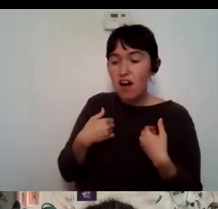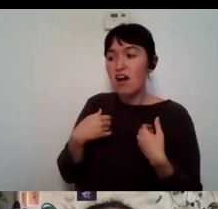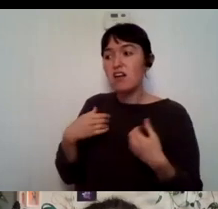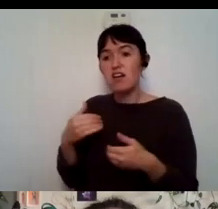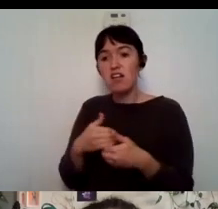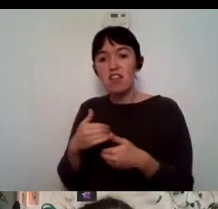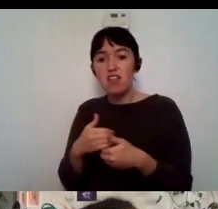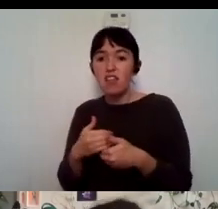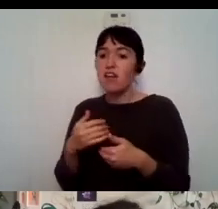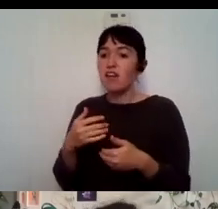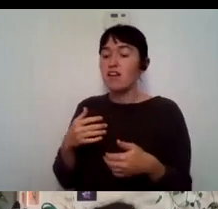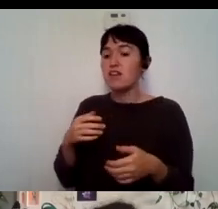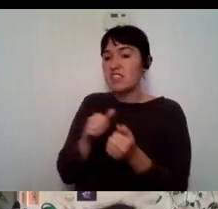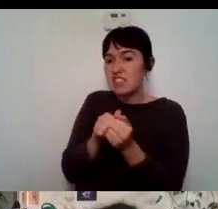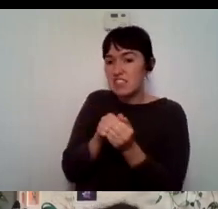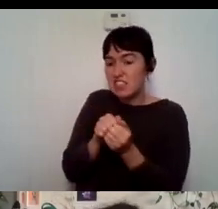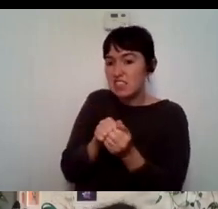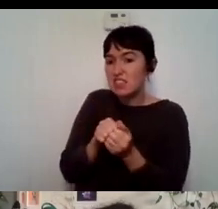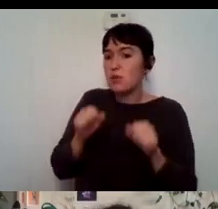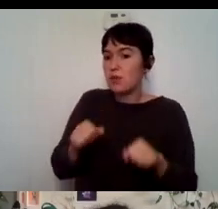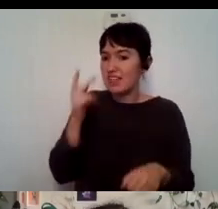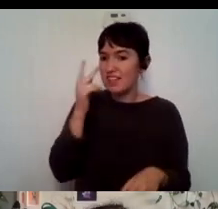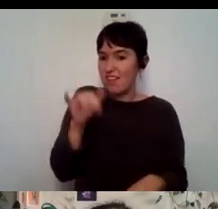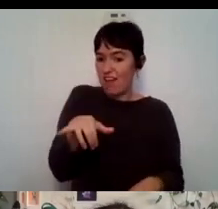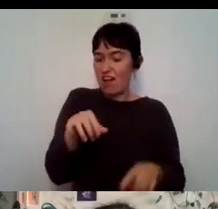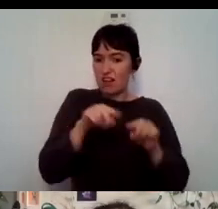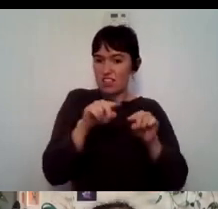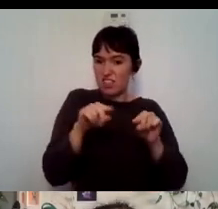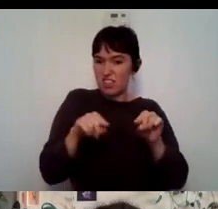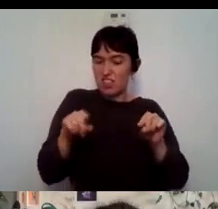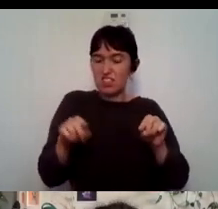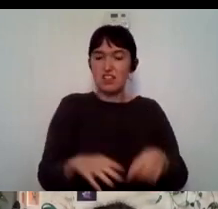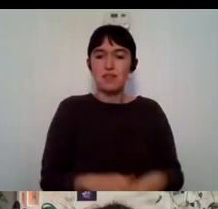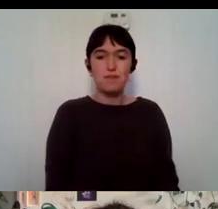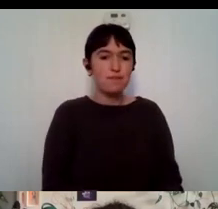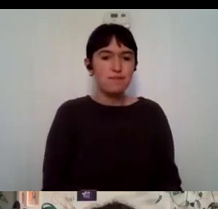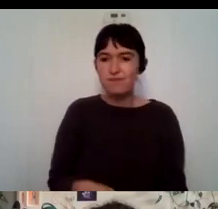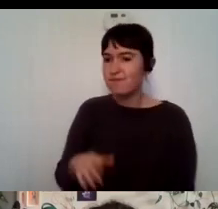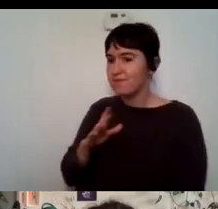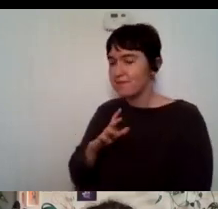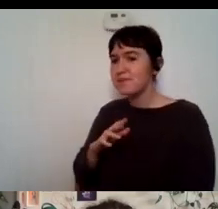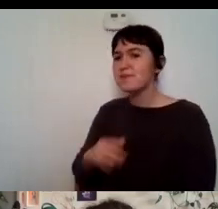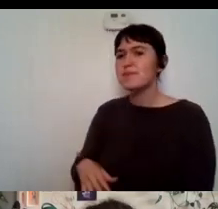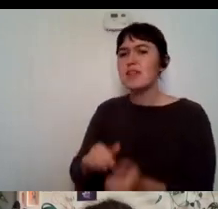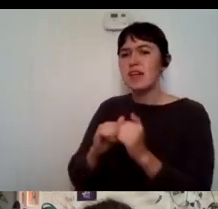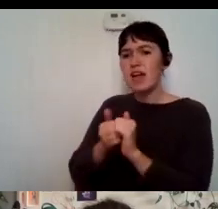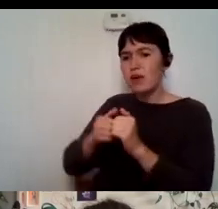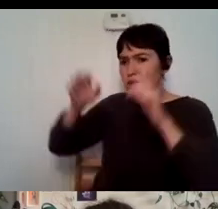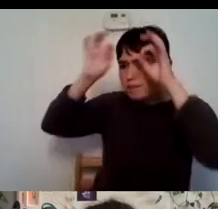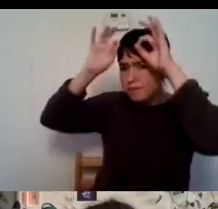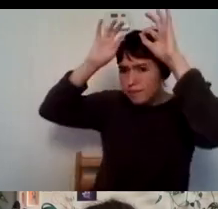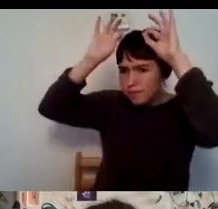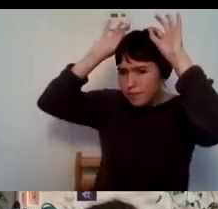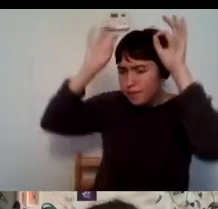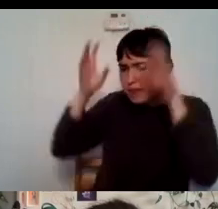okay. Sounds good. The next question is, how do the small sensors on the cap collect brain activity?